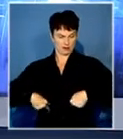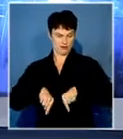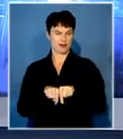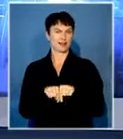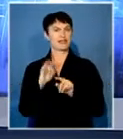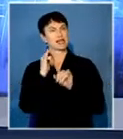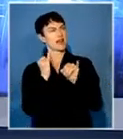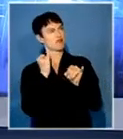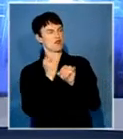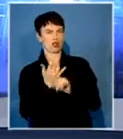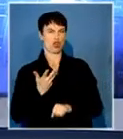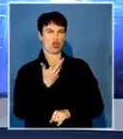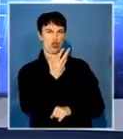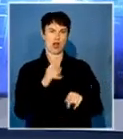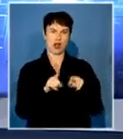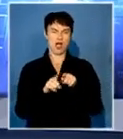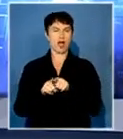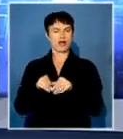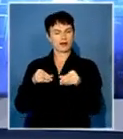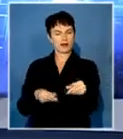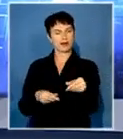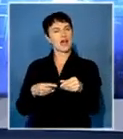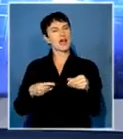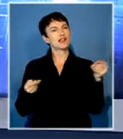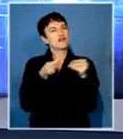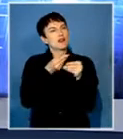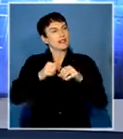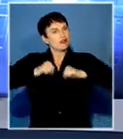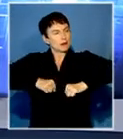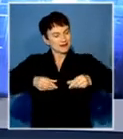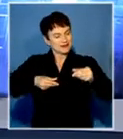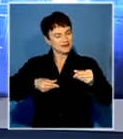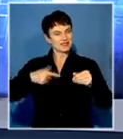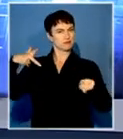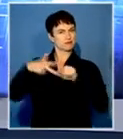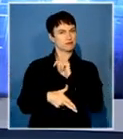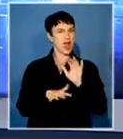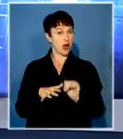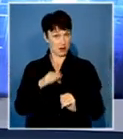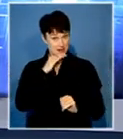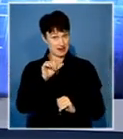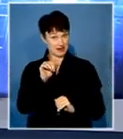of these international trade agreements, cutting them. Will you back down?